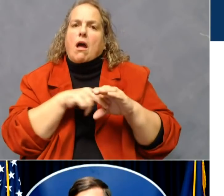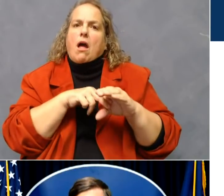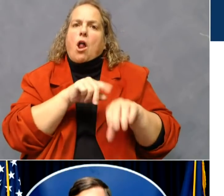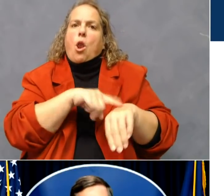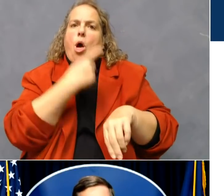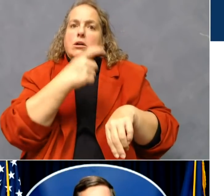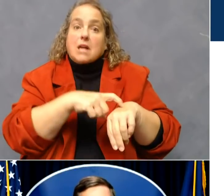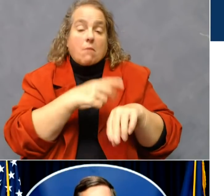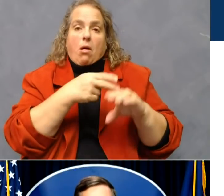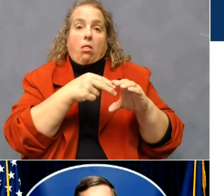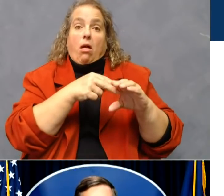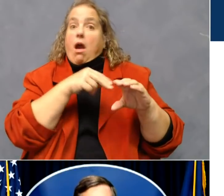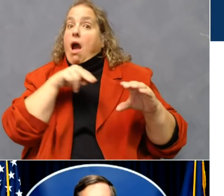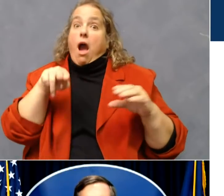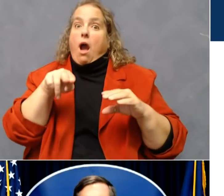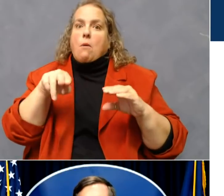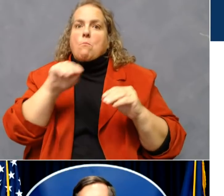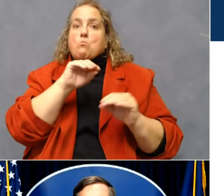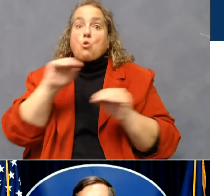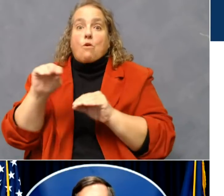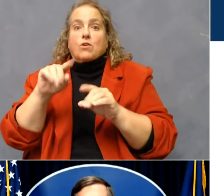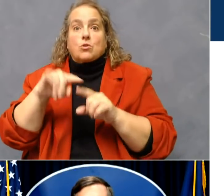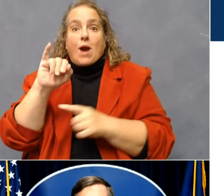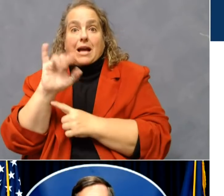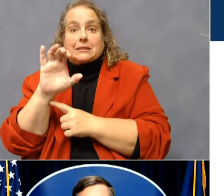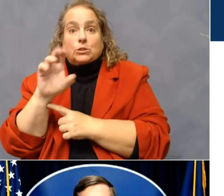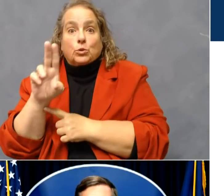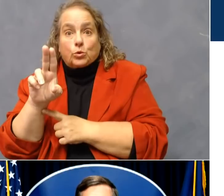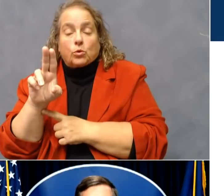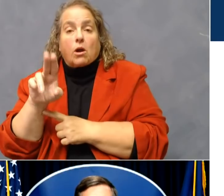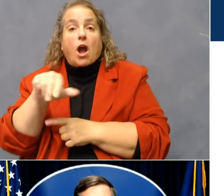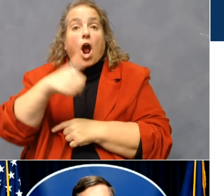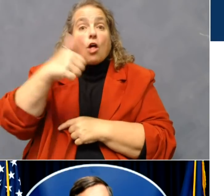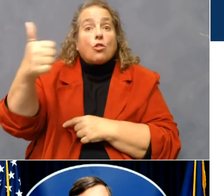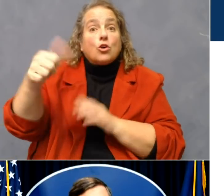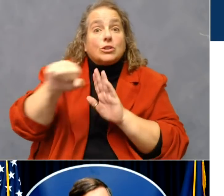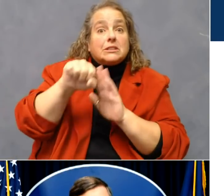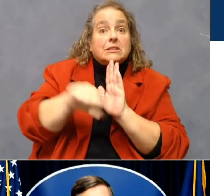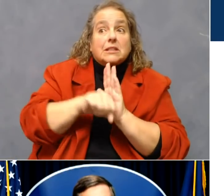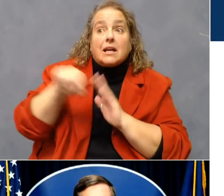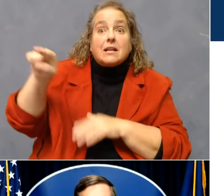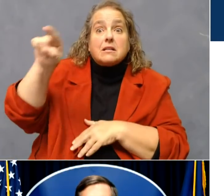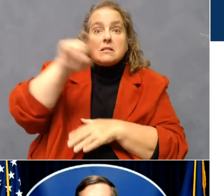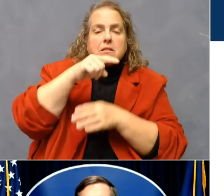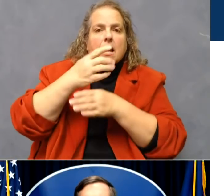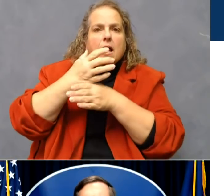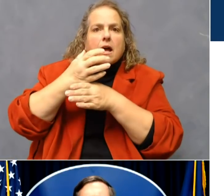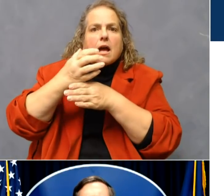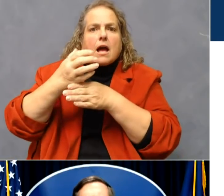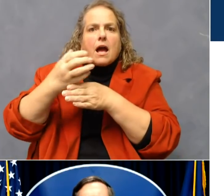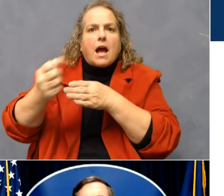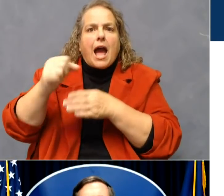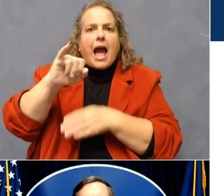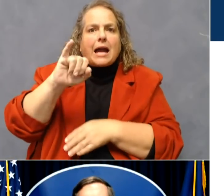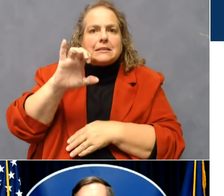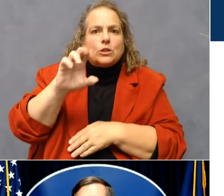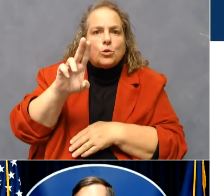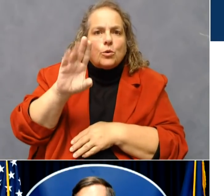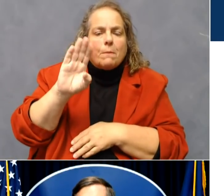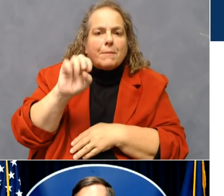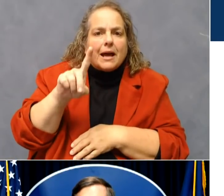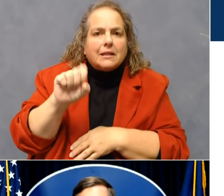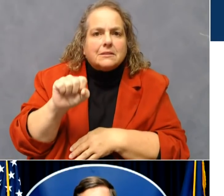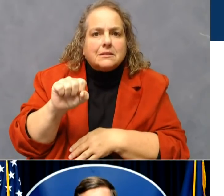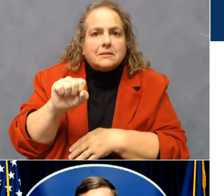see other states rapidly running out of ICU beds. And once that happens, it means you can't give the